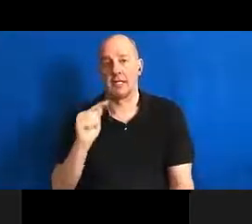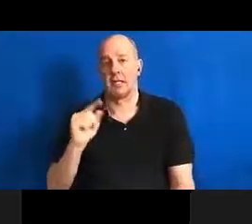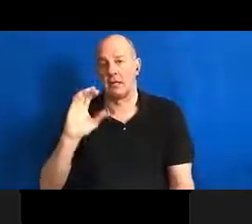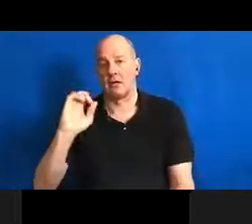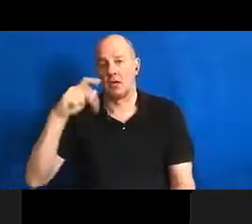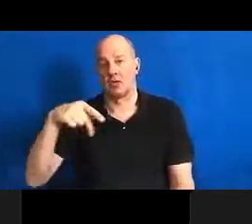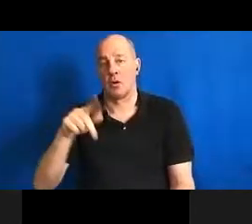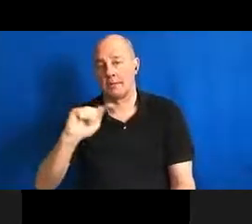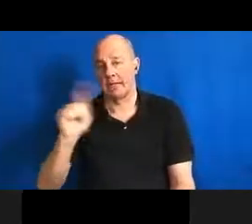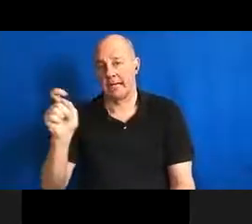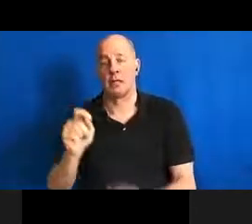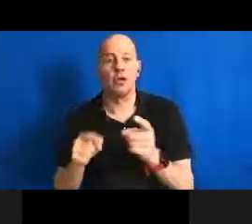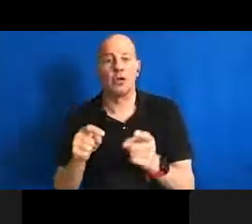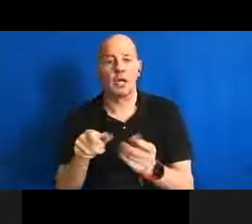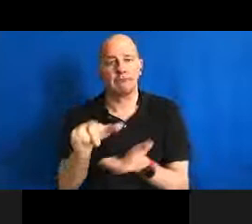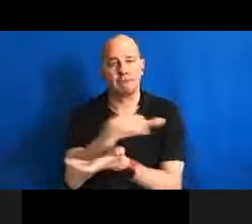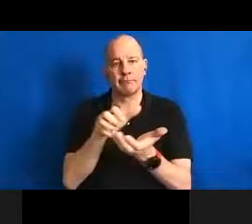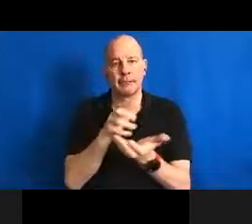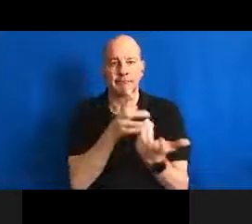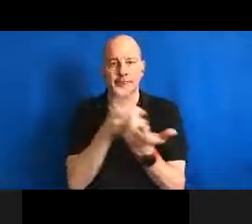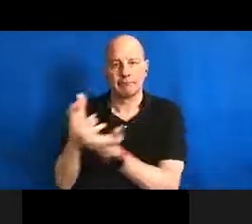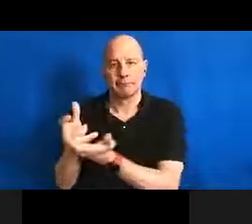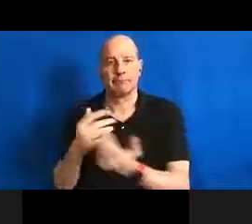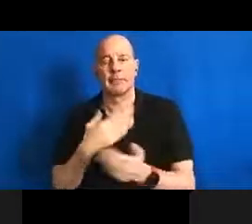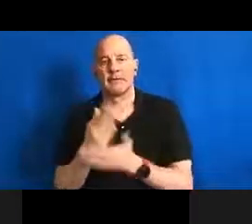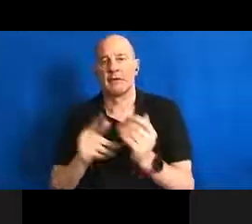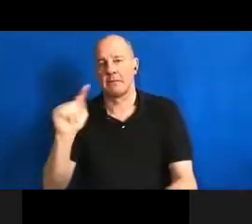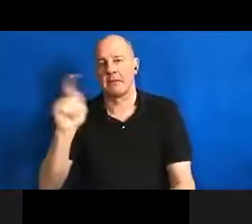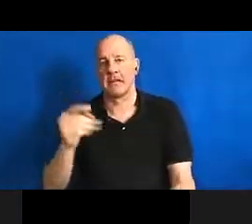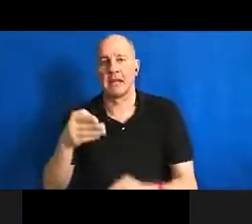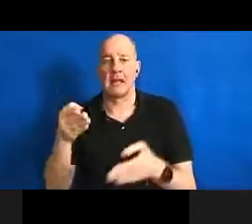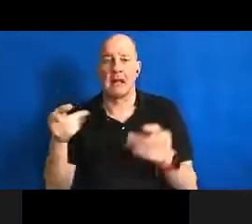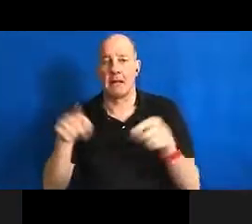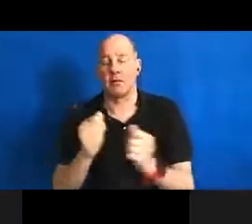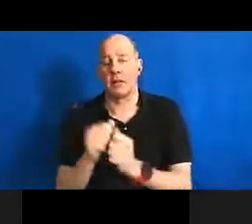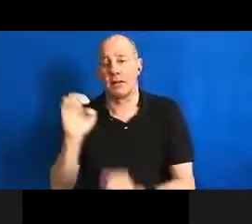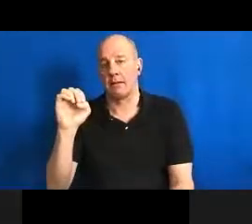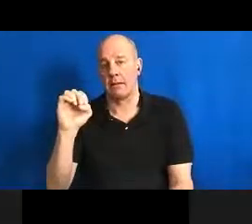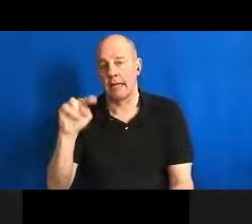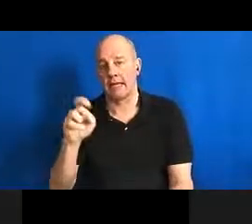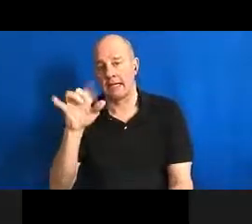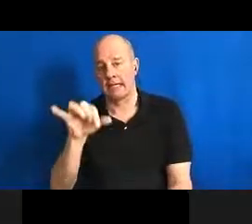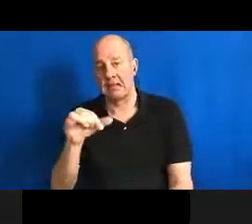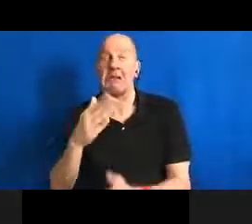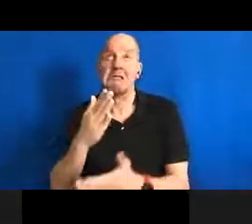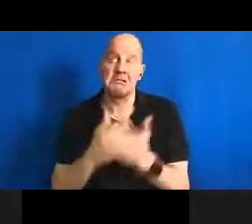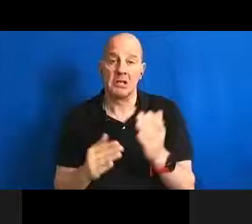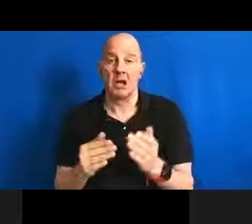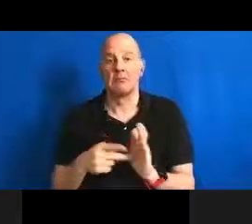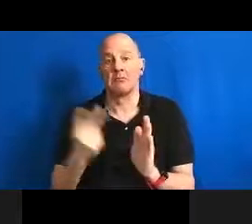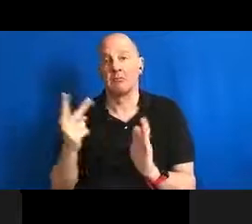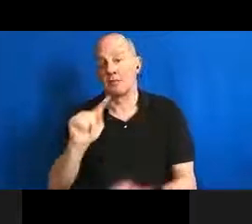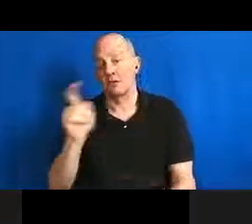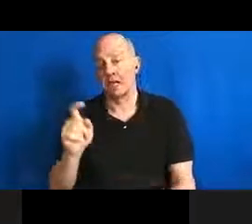one where you can like mix and match. There'll be some taxes happening at the entity level. There could be some double tax if you choose to do it. I mean, you can